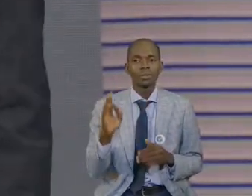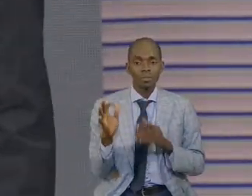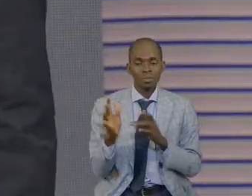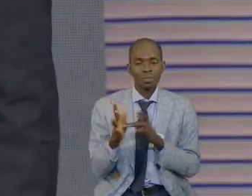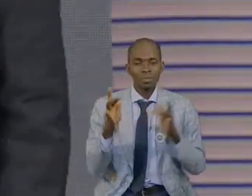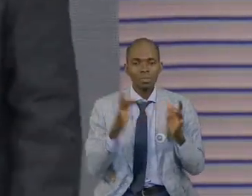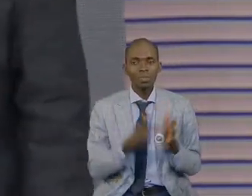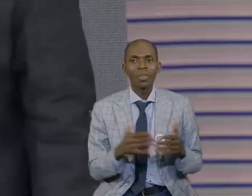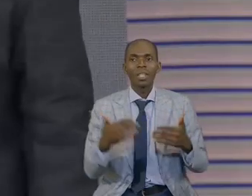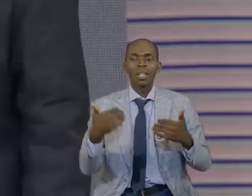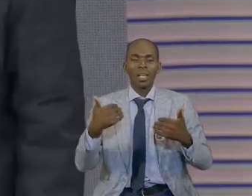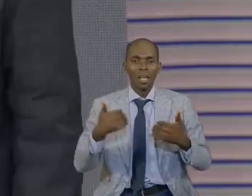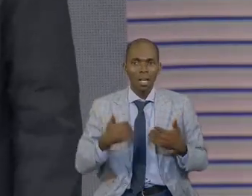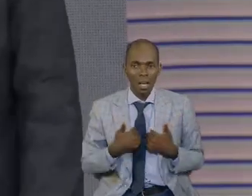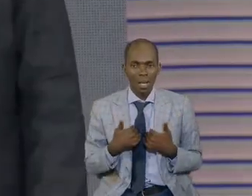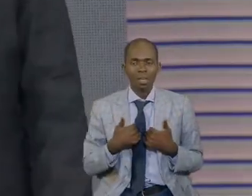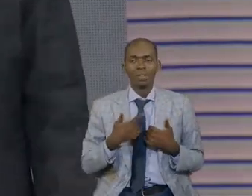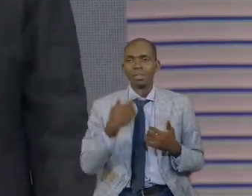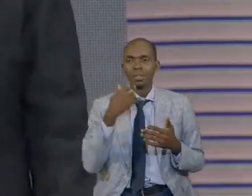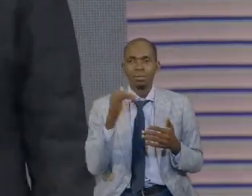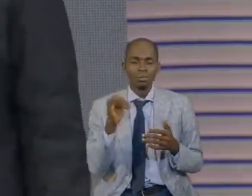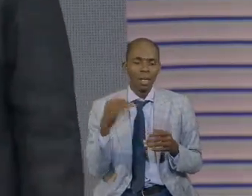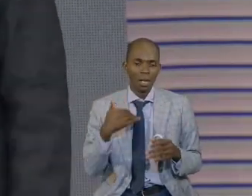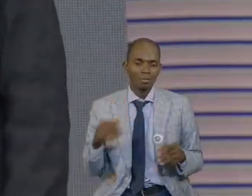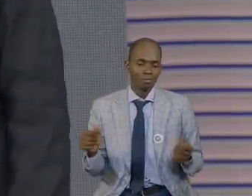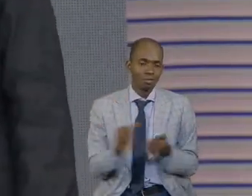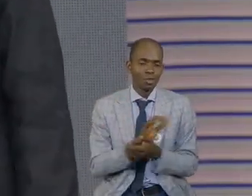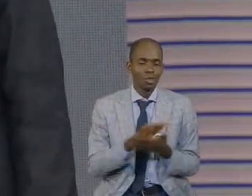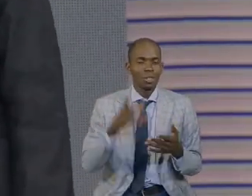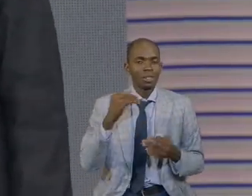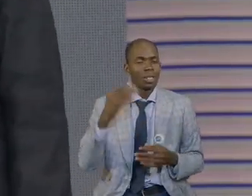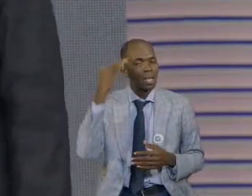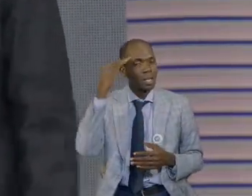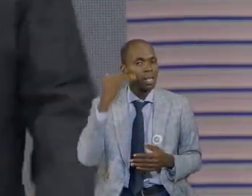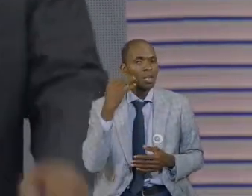bruised the head of the old serpent.